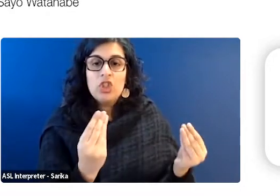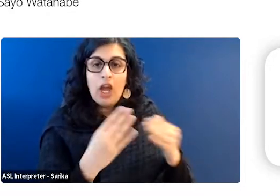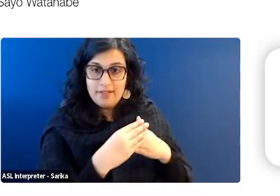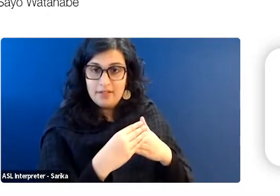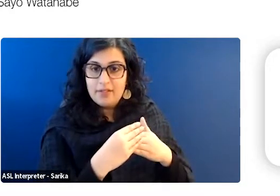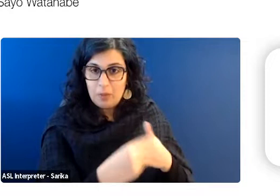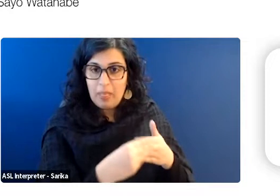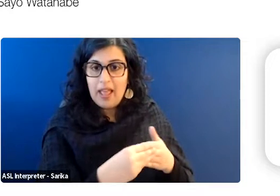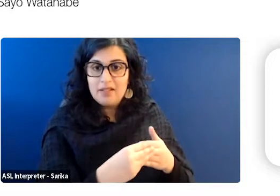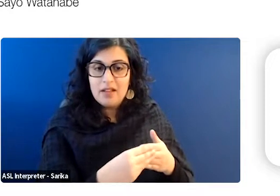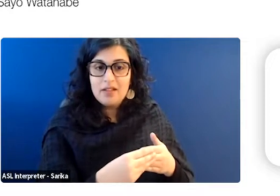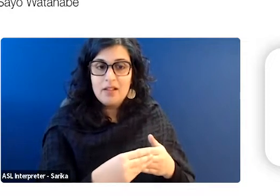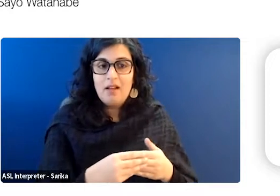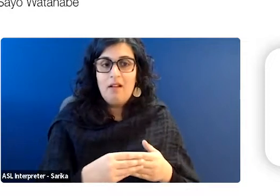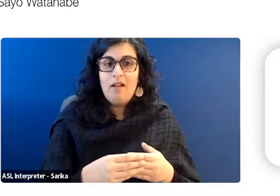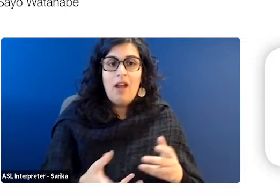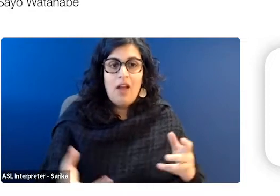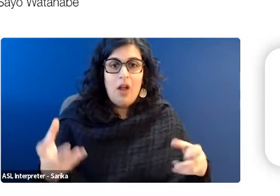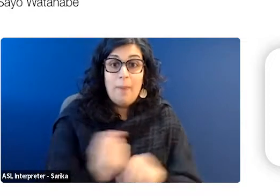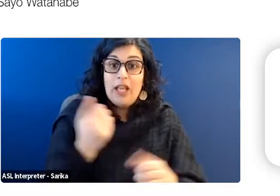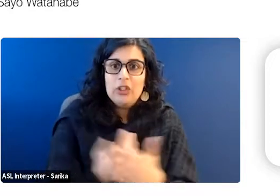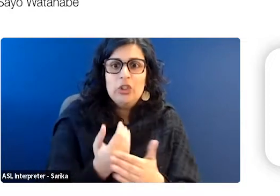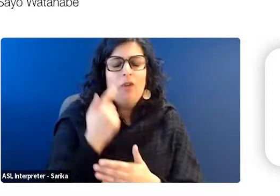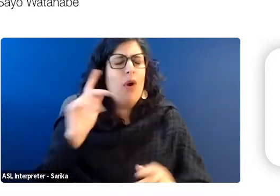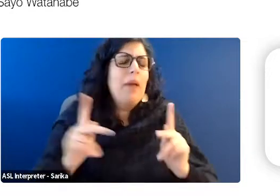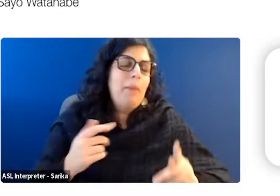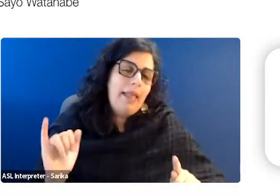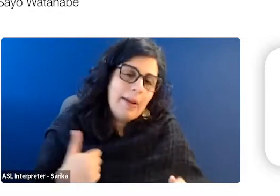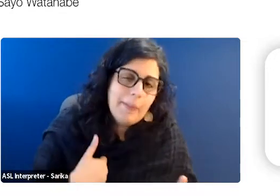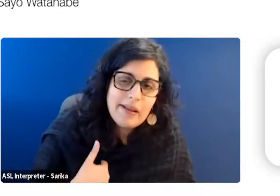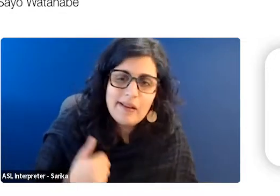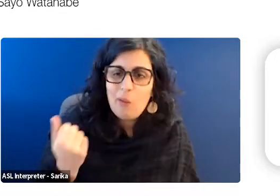be repurposed through people like me or any bag.